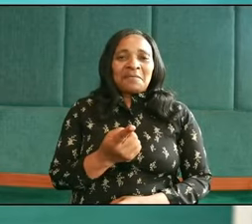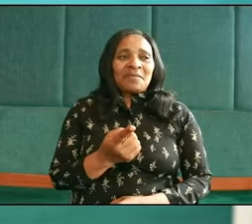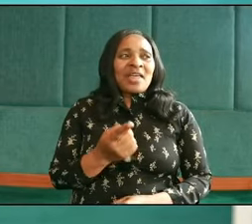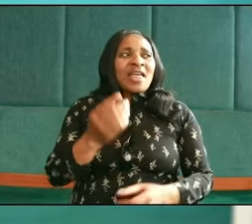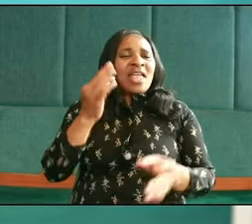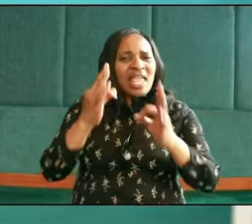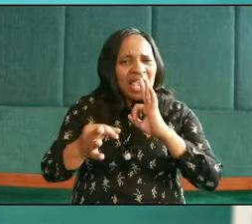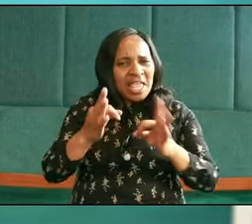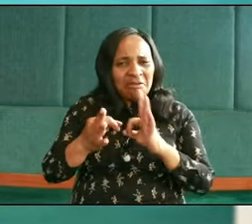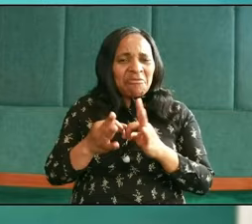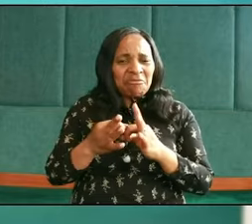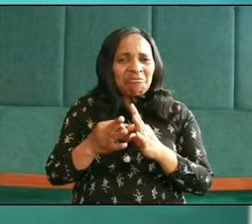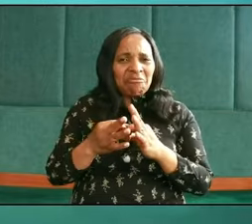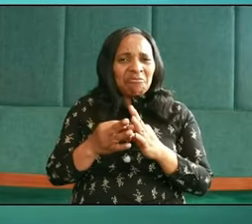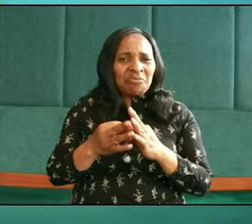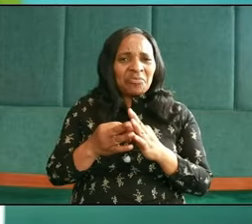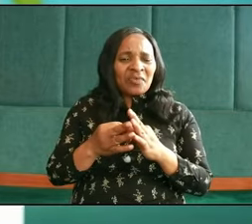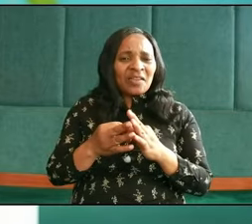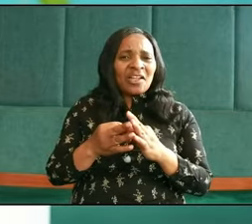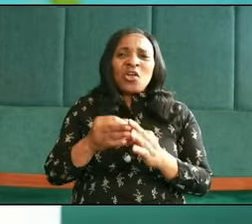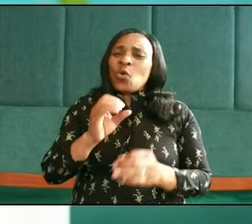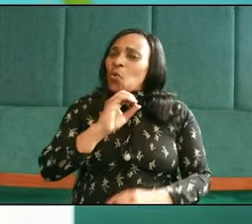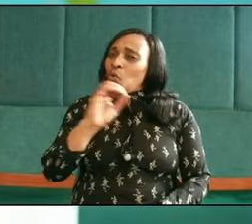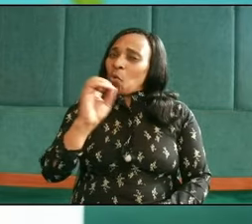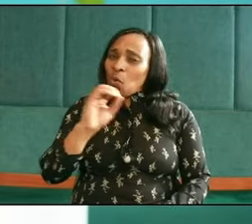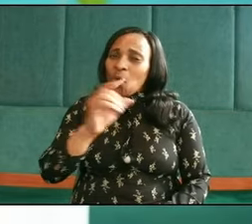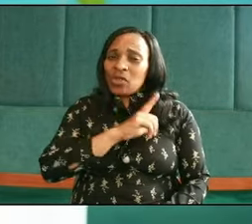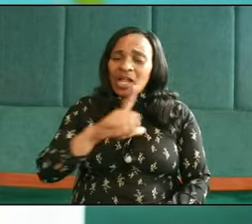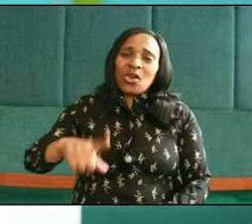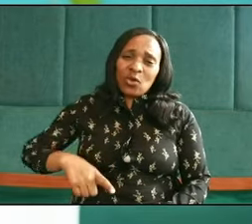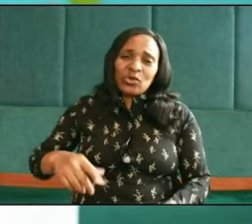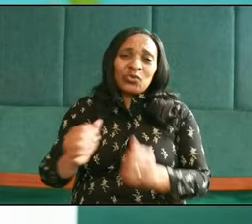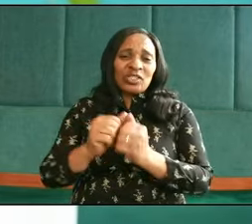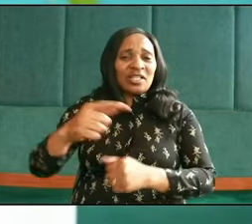if it were not that the Lord was with us,